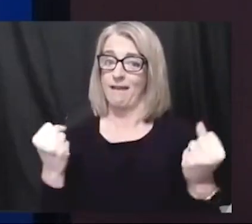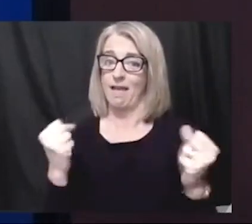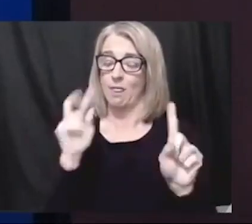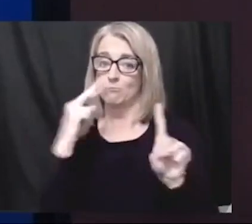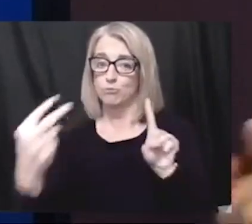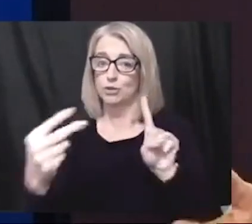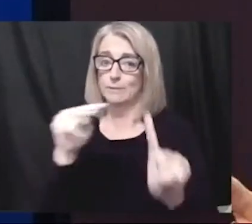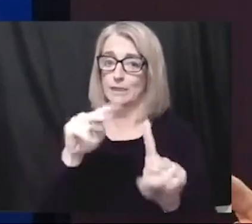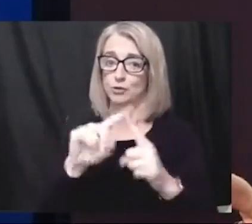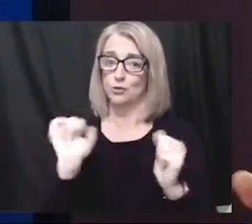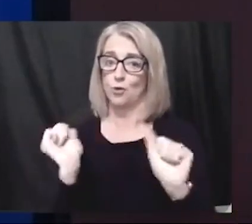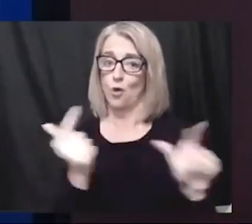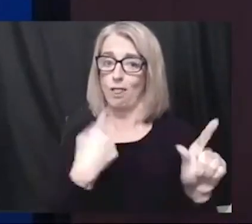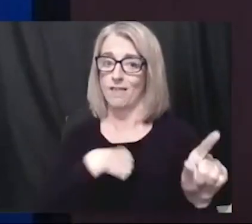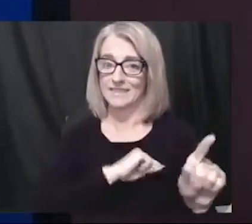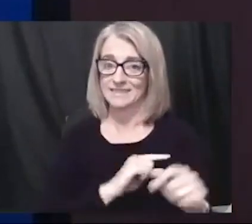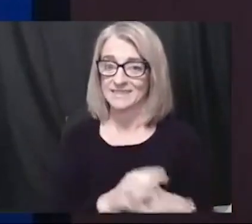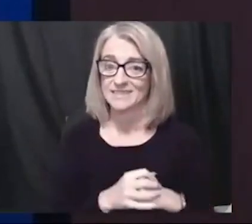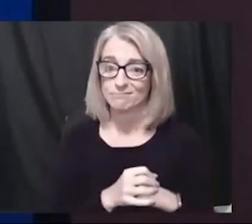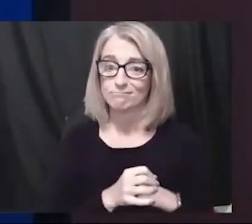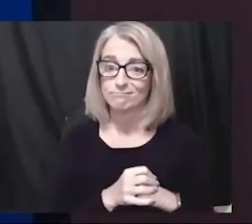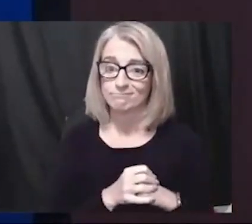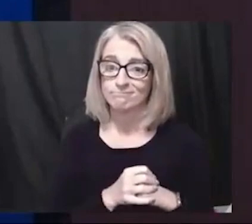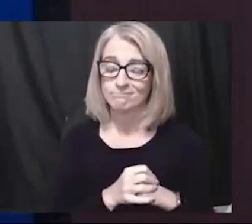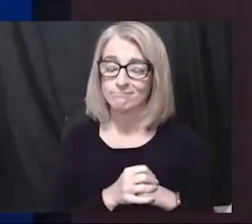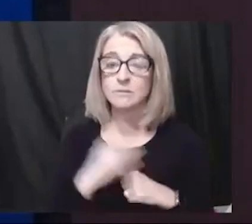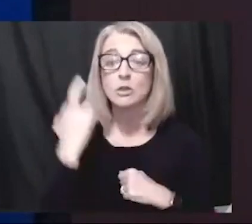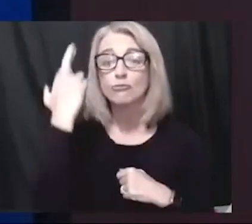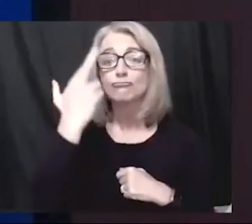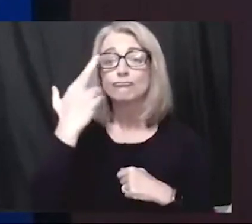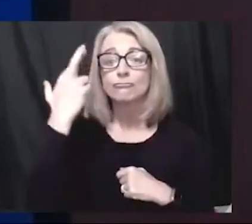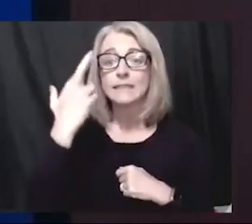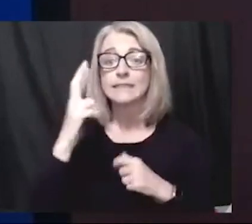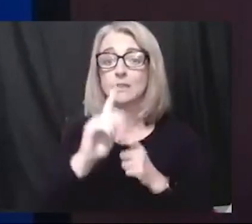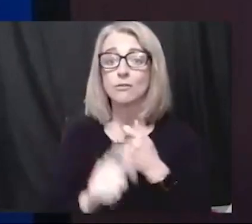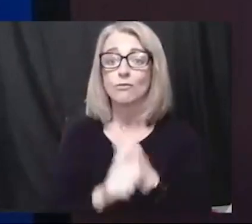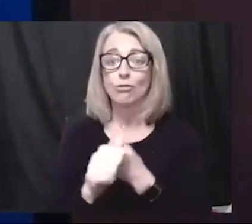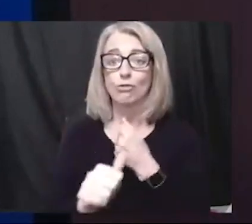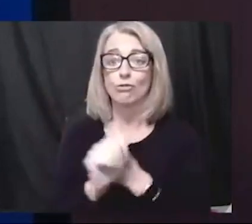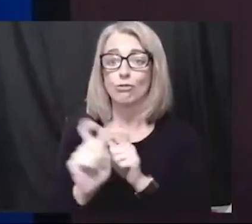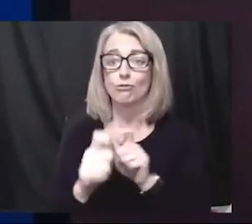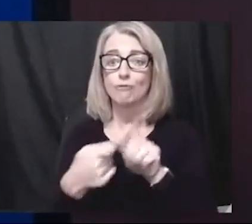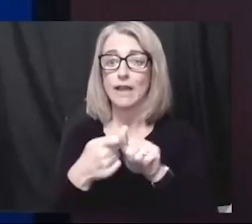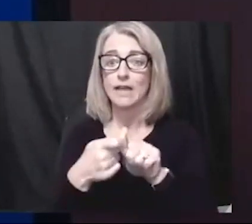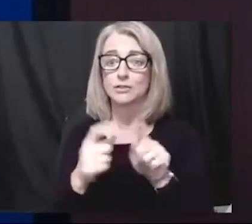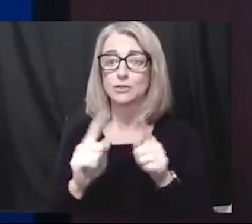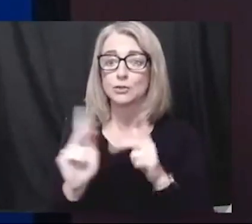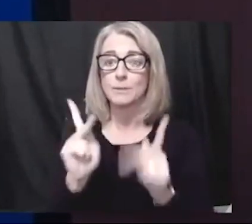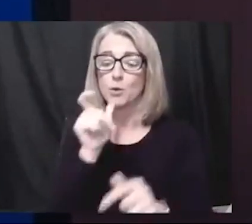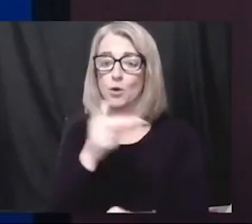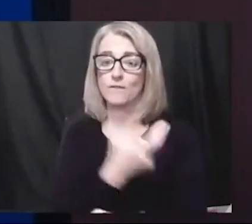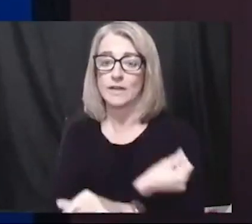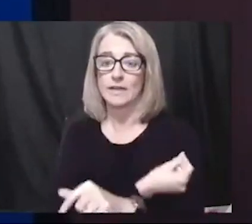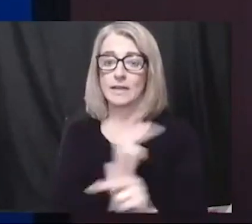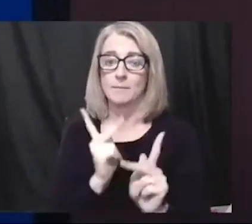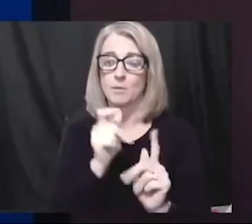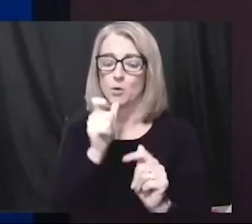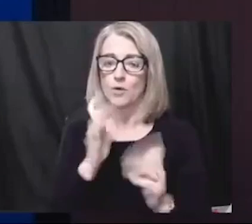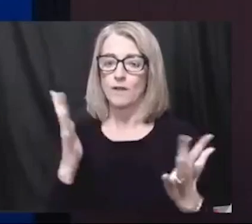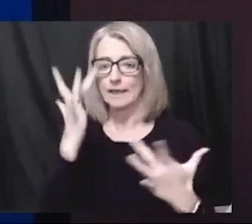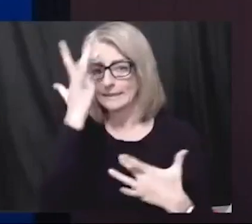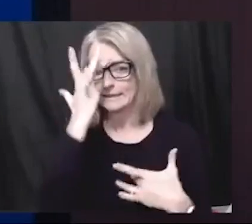both vaccinated and unvaccinated. And the reason it can be a threat even to those vaccinated is because for people who have a lot of severe chronic diseases like